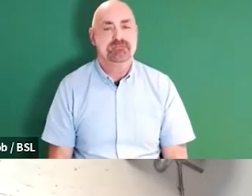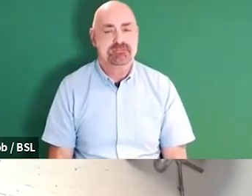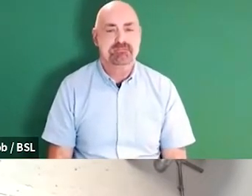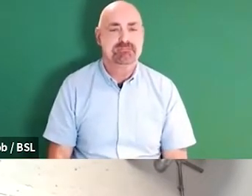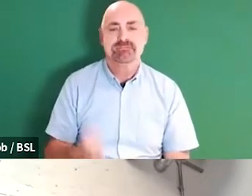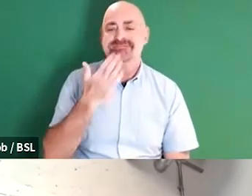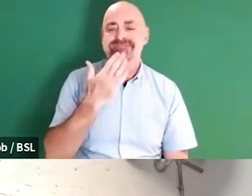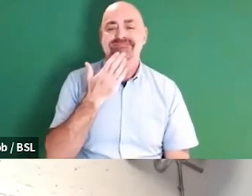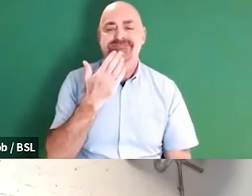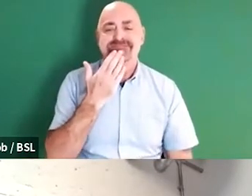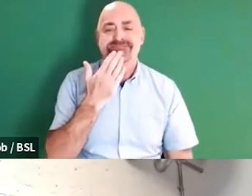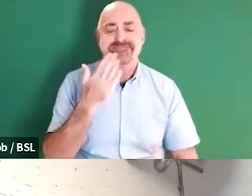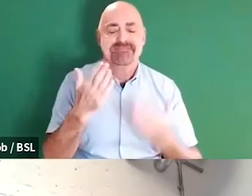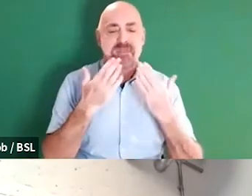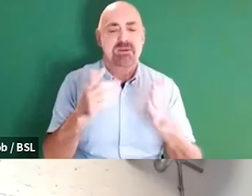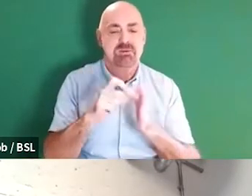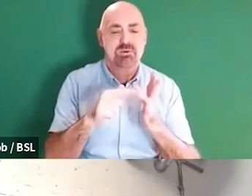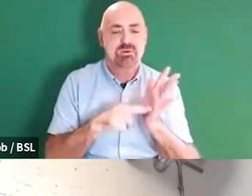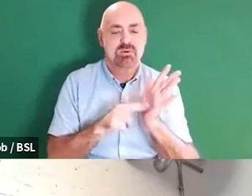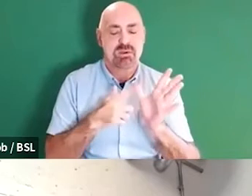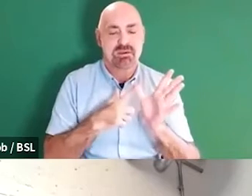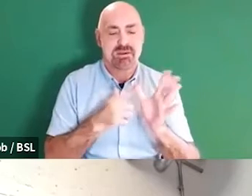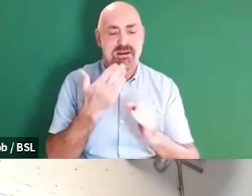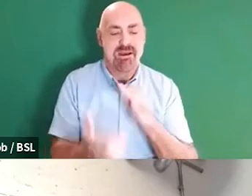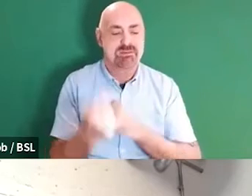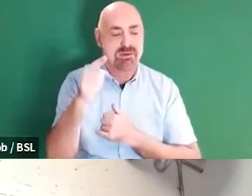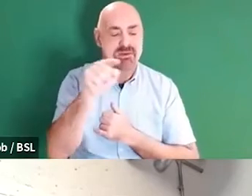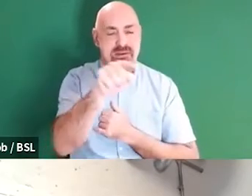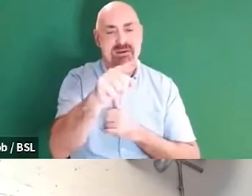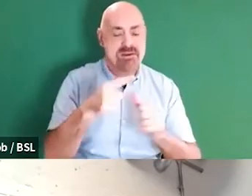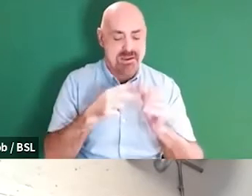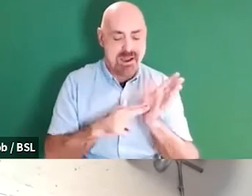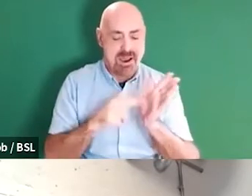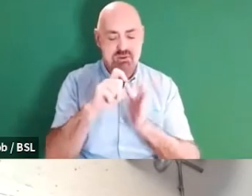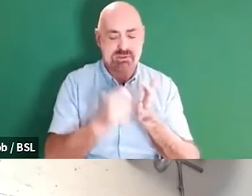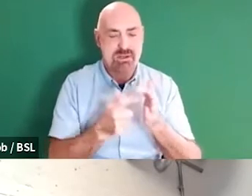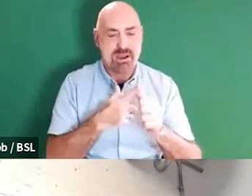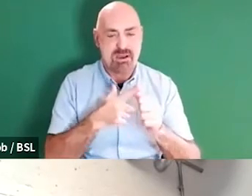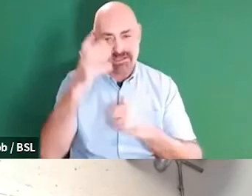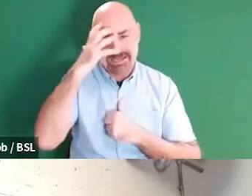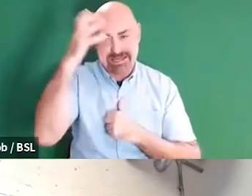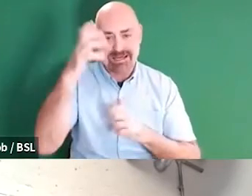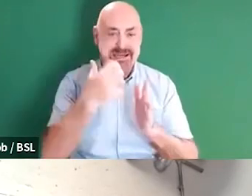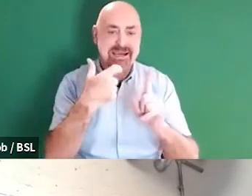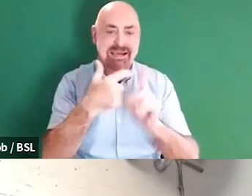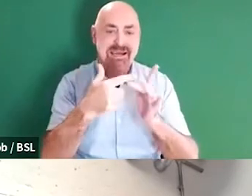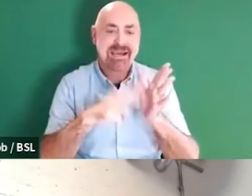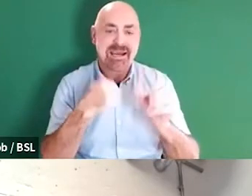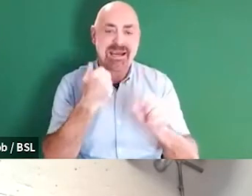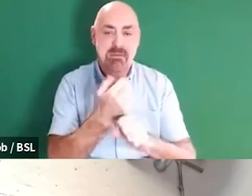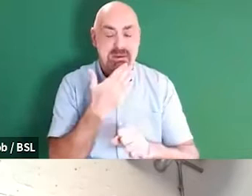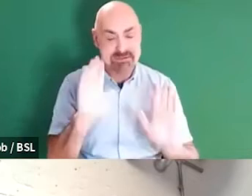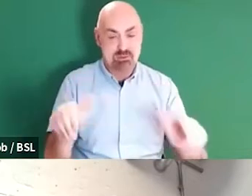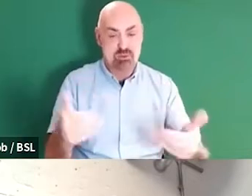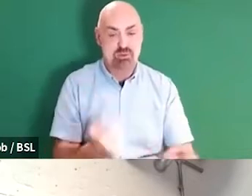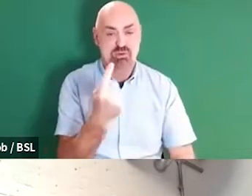Thank you, Donna. And last but not least, we will hear from Andrea King. Andrea, could you also please introduce yourself